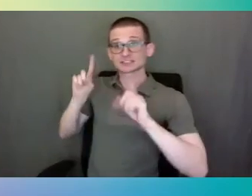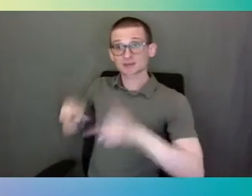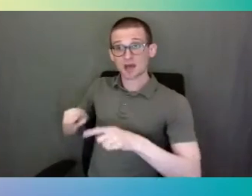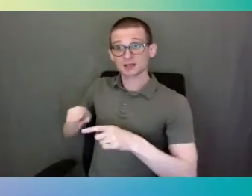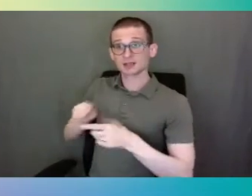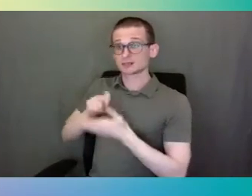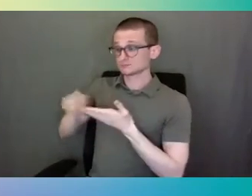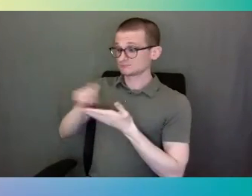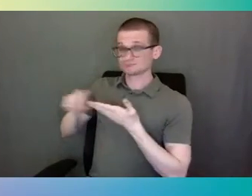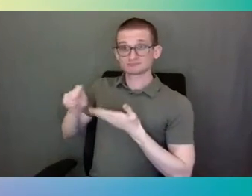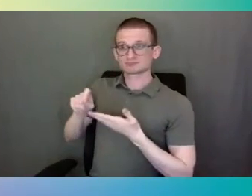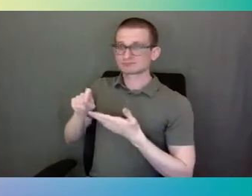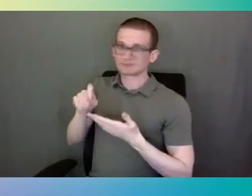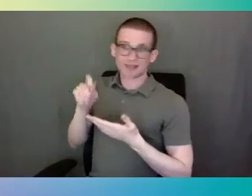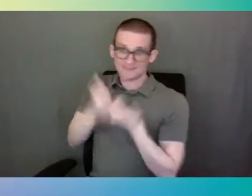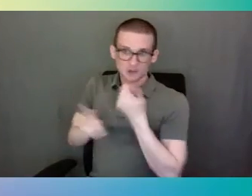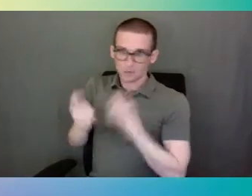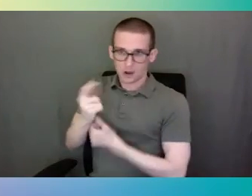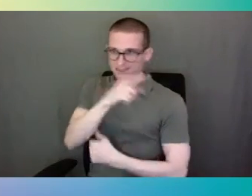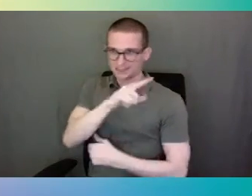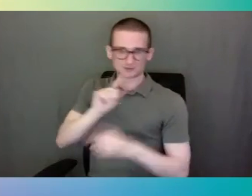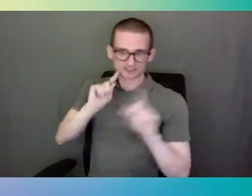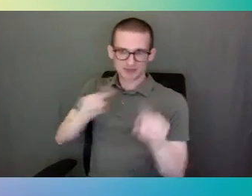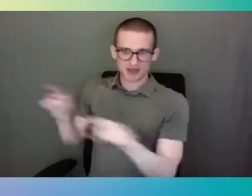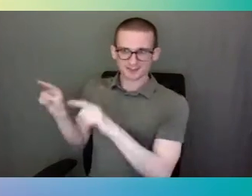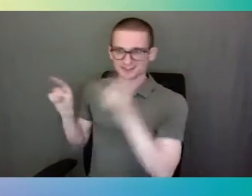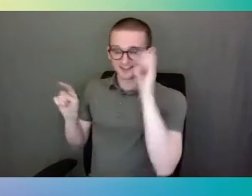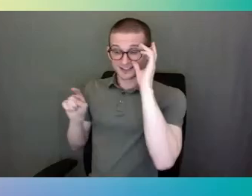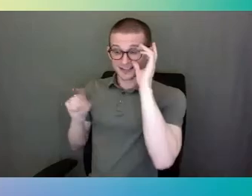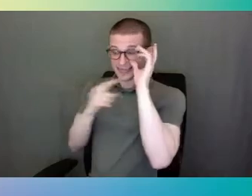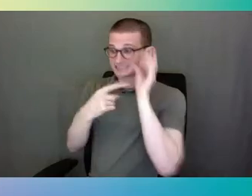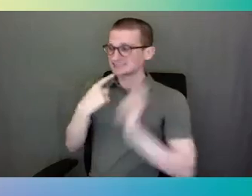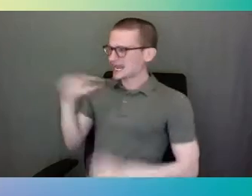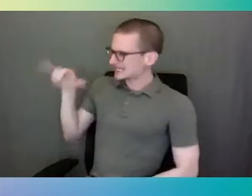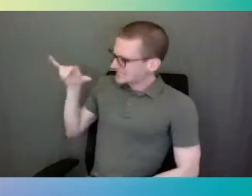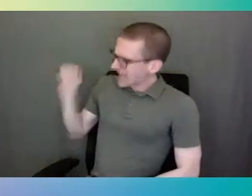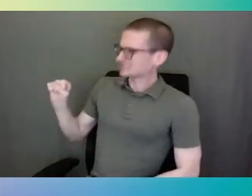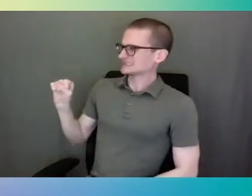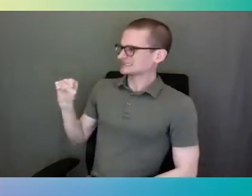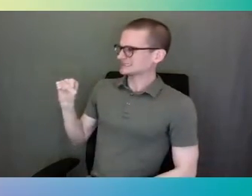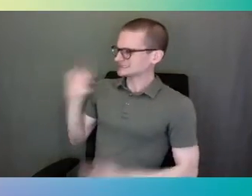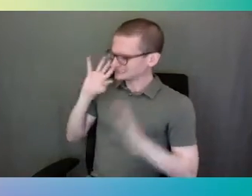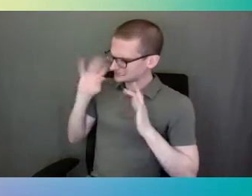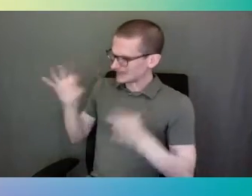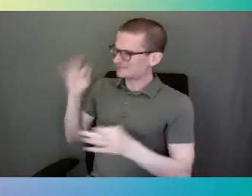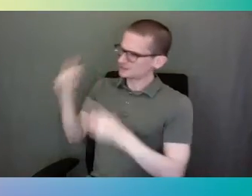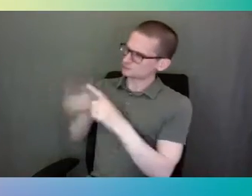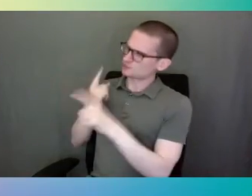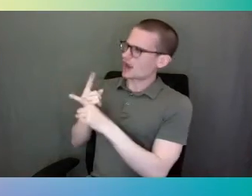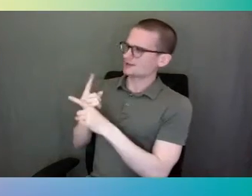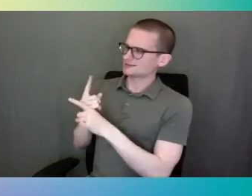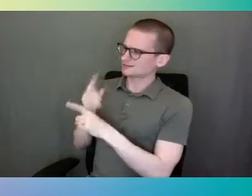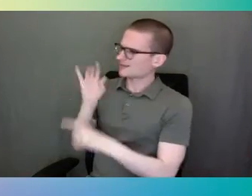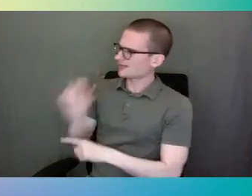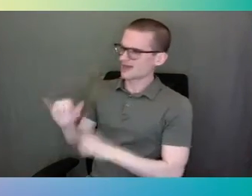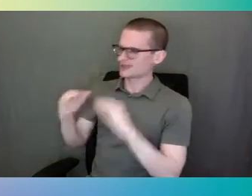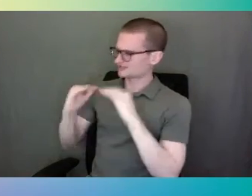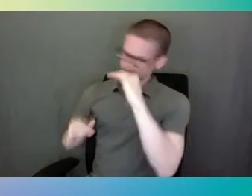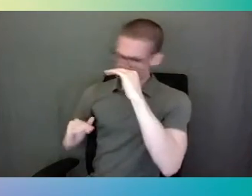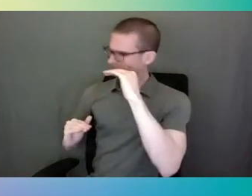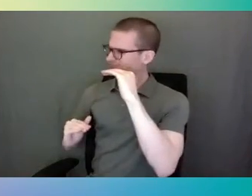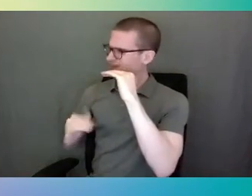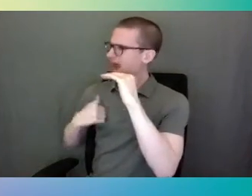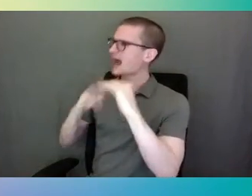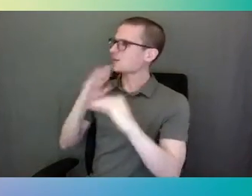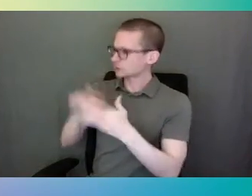to everyone who wrote him. And he said, yes, ma'am, you are absolutely right. That is an injustice. I will write Congress and I will